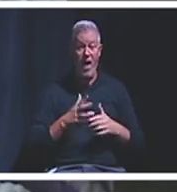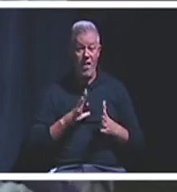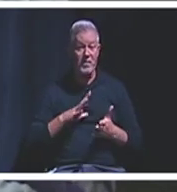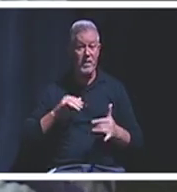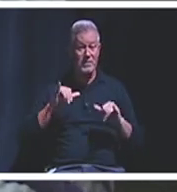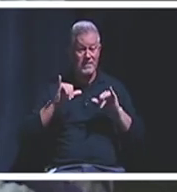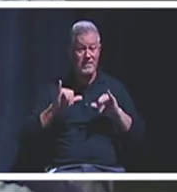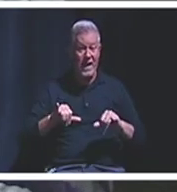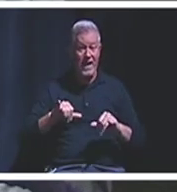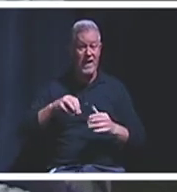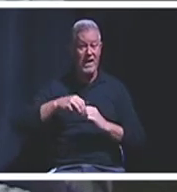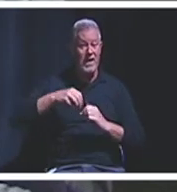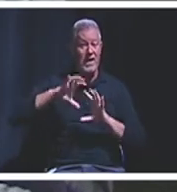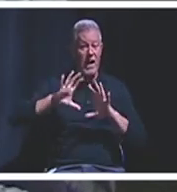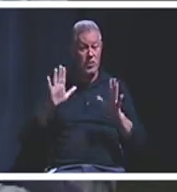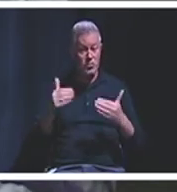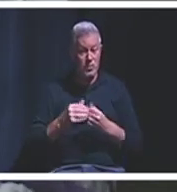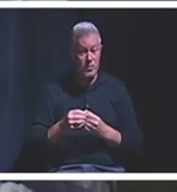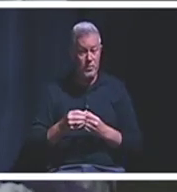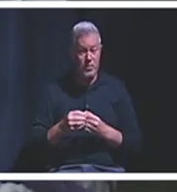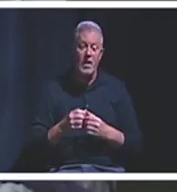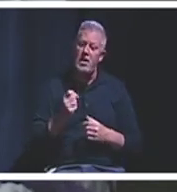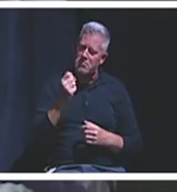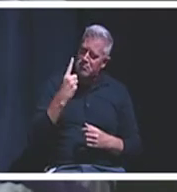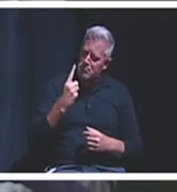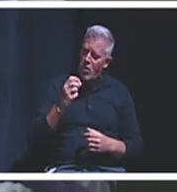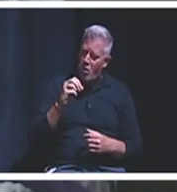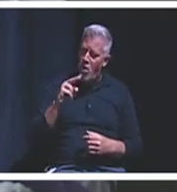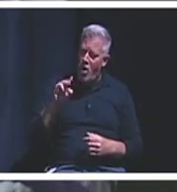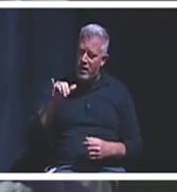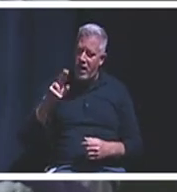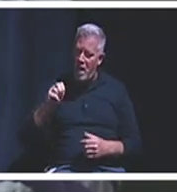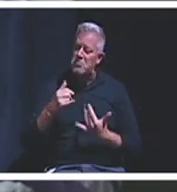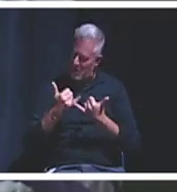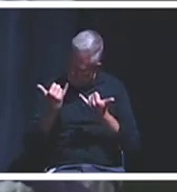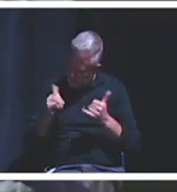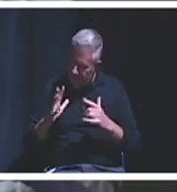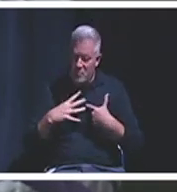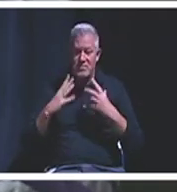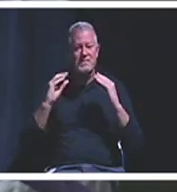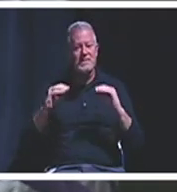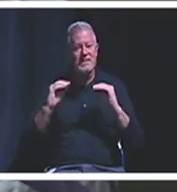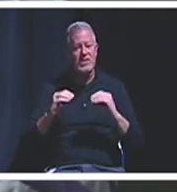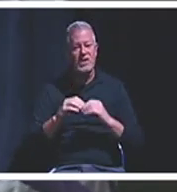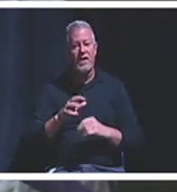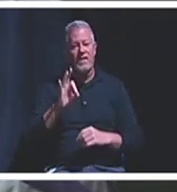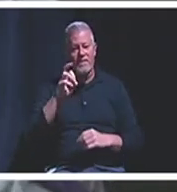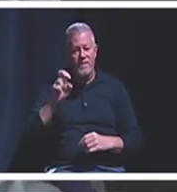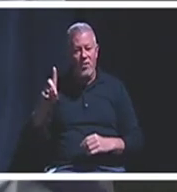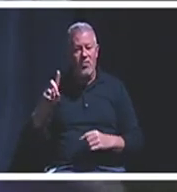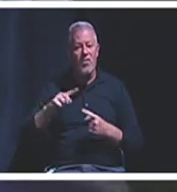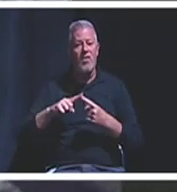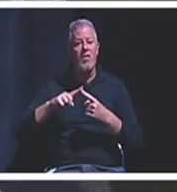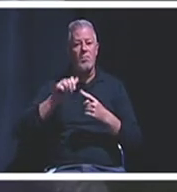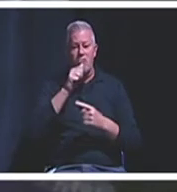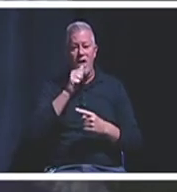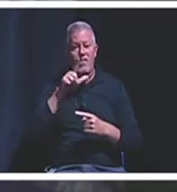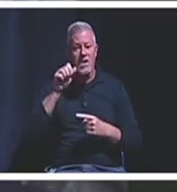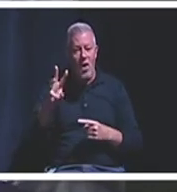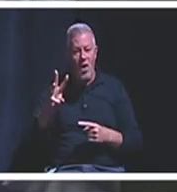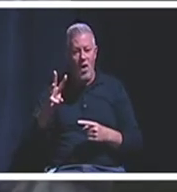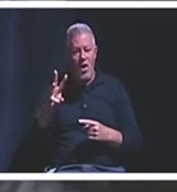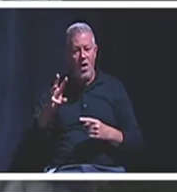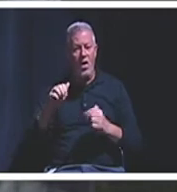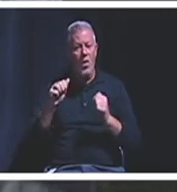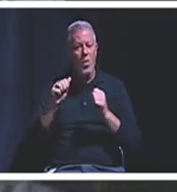year. Admittedly, it was an online classroom, but still. I've been teaching federal privacy law at a time where the very notion of